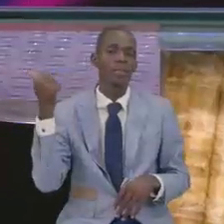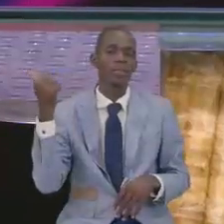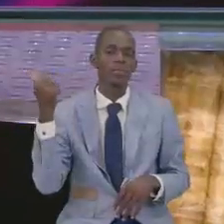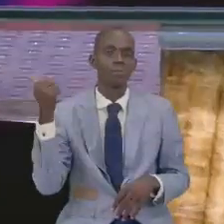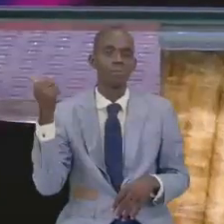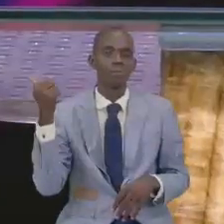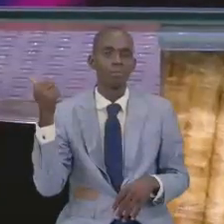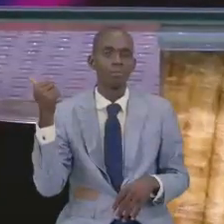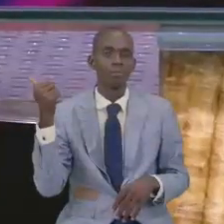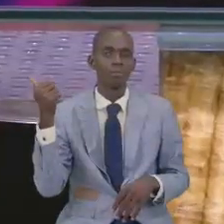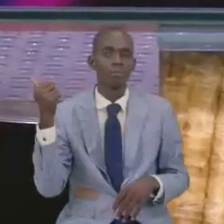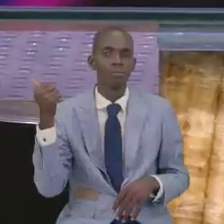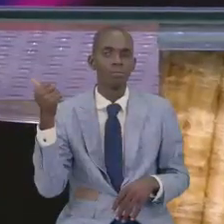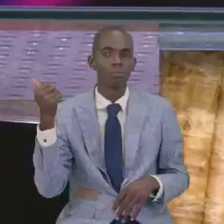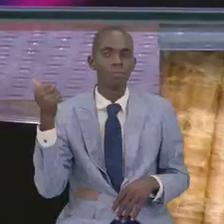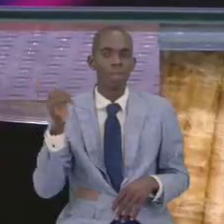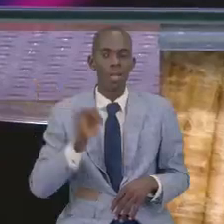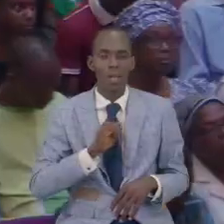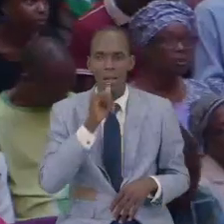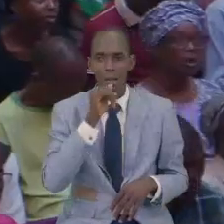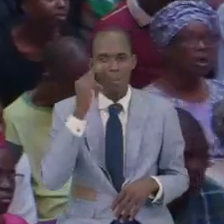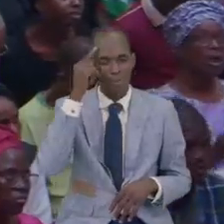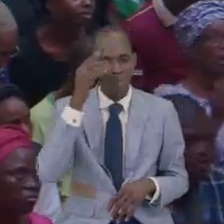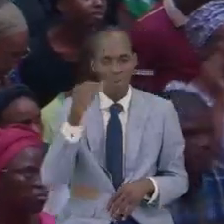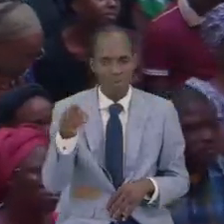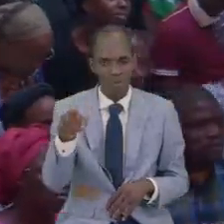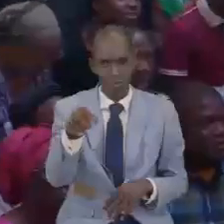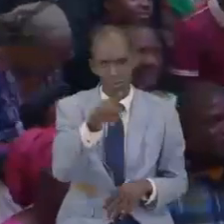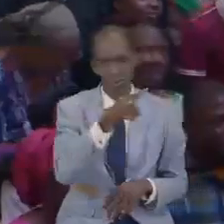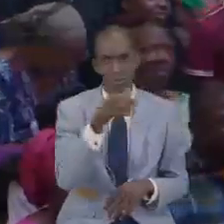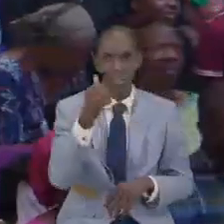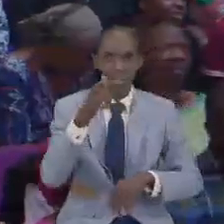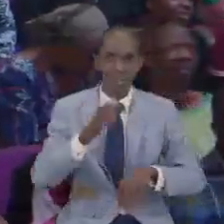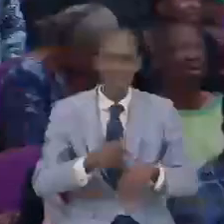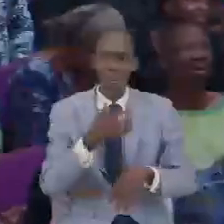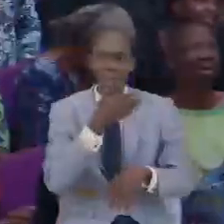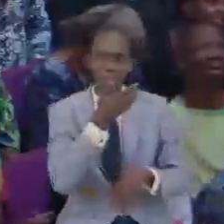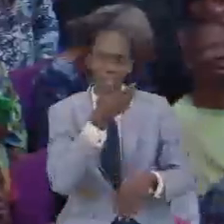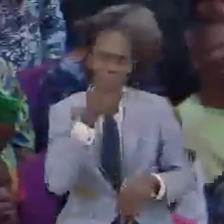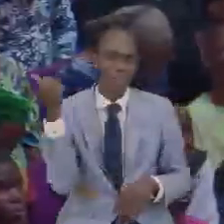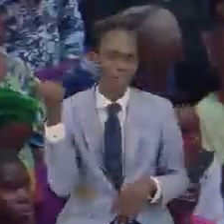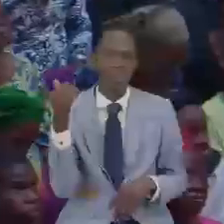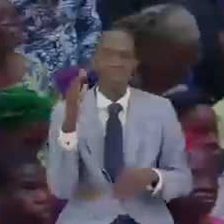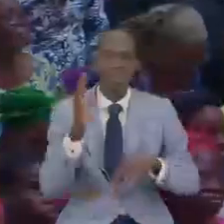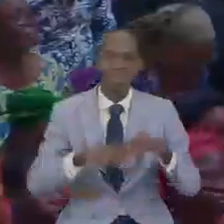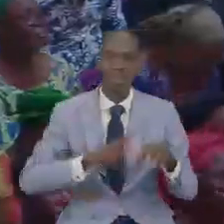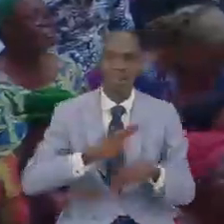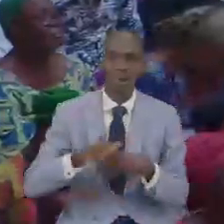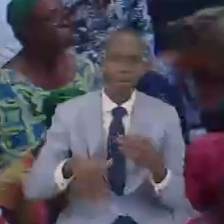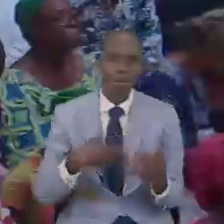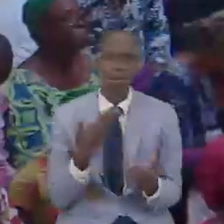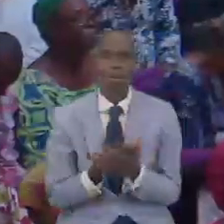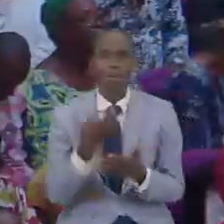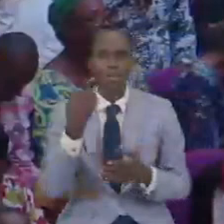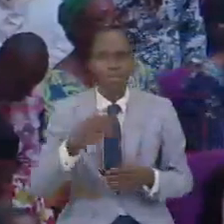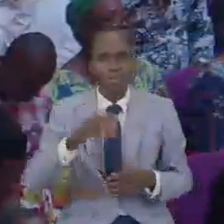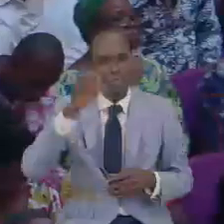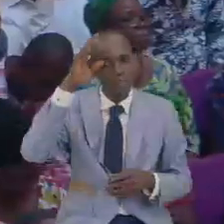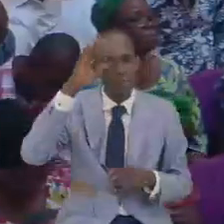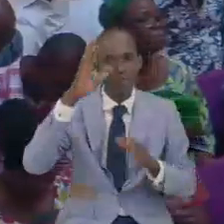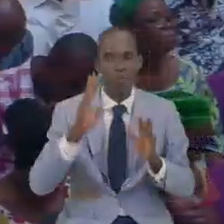better. I'm thinking of you. 10 times better than all the magicians